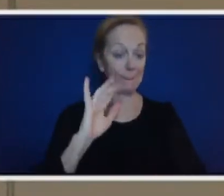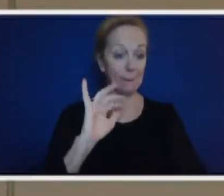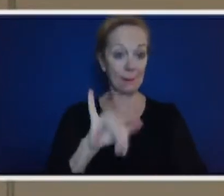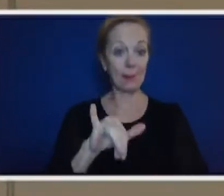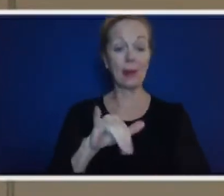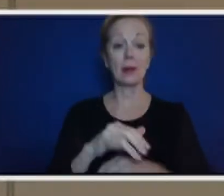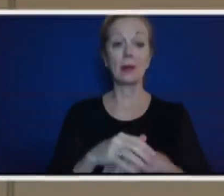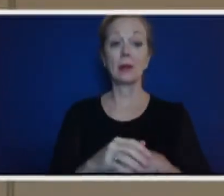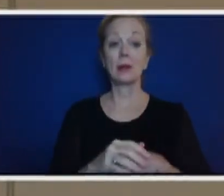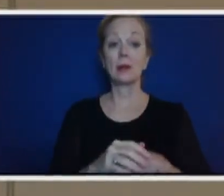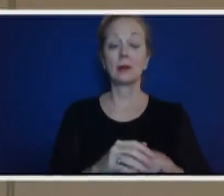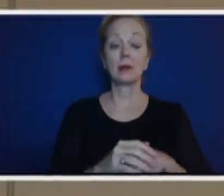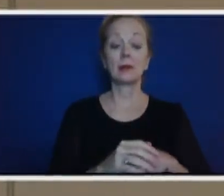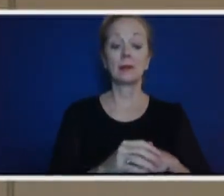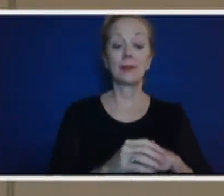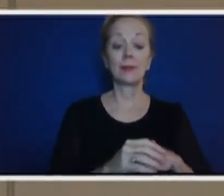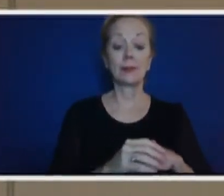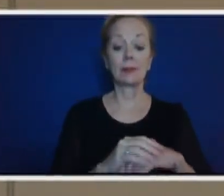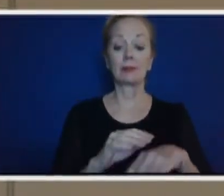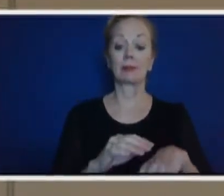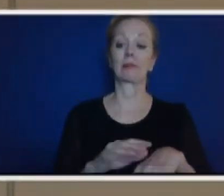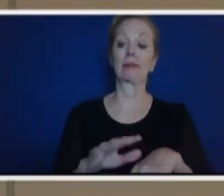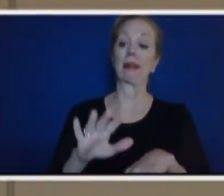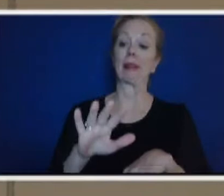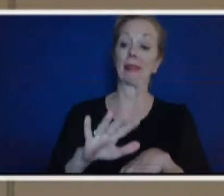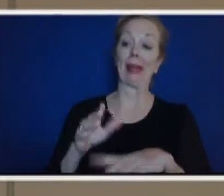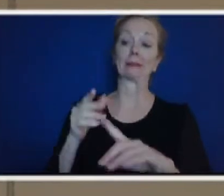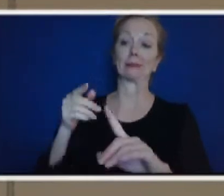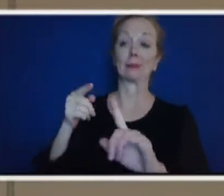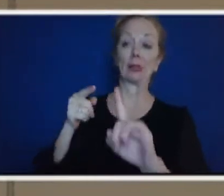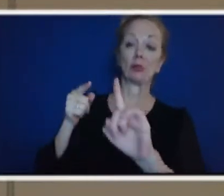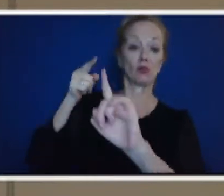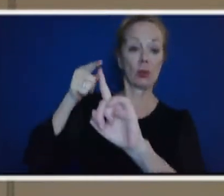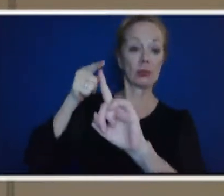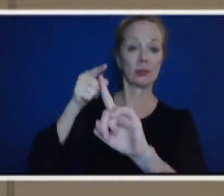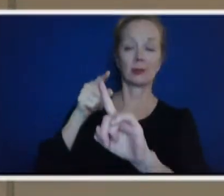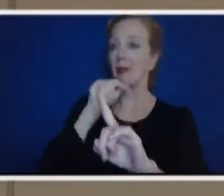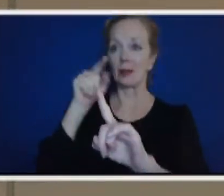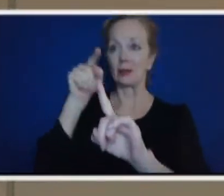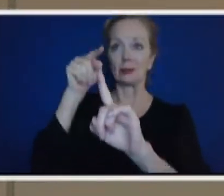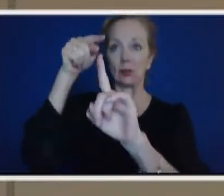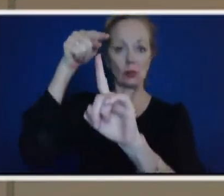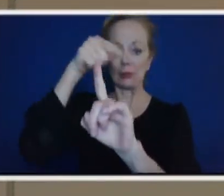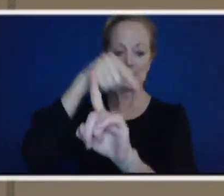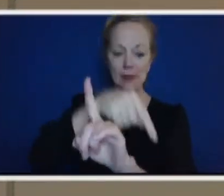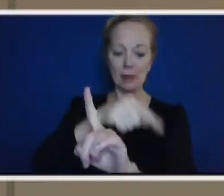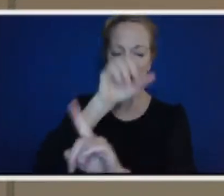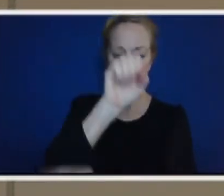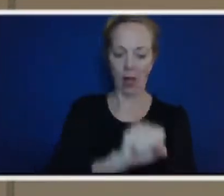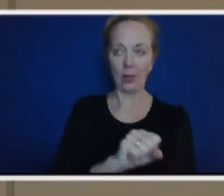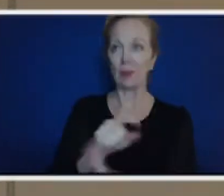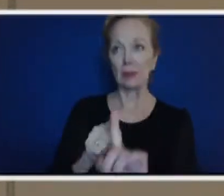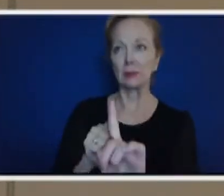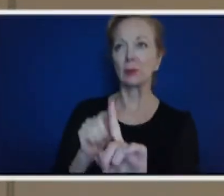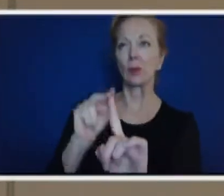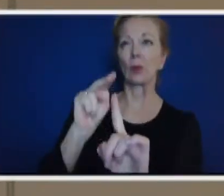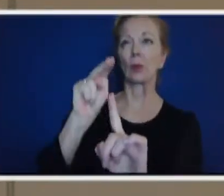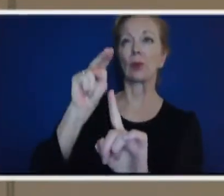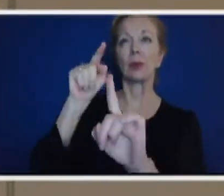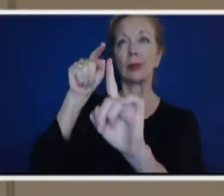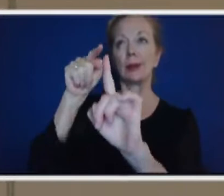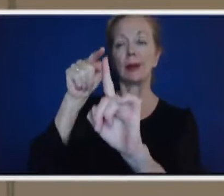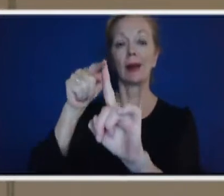At least going that, that direction, not towards the south end. But it